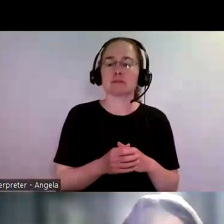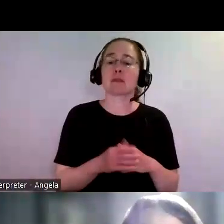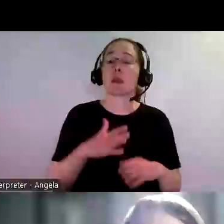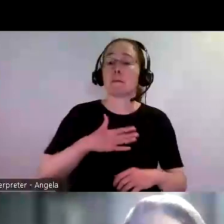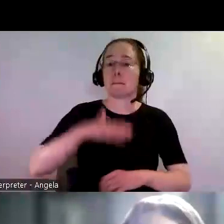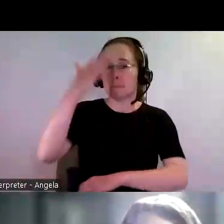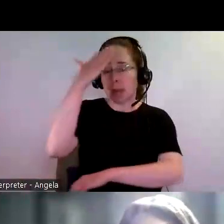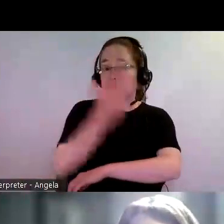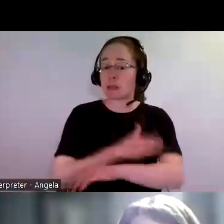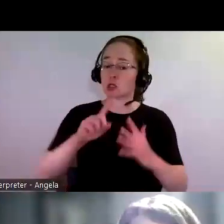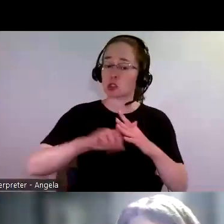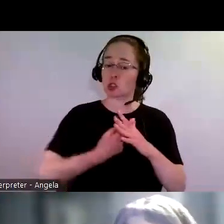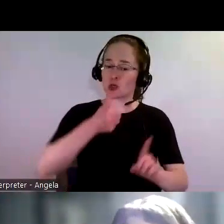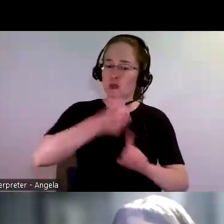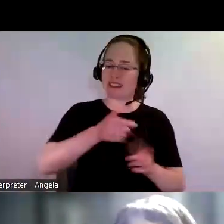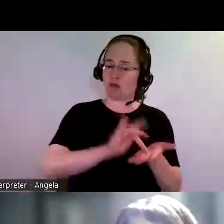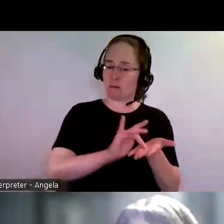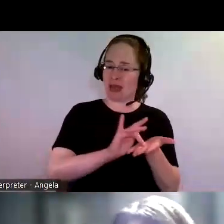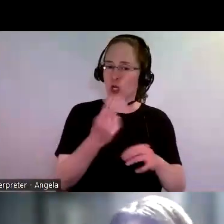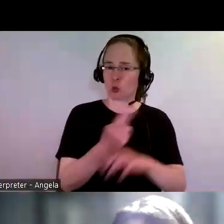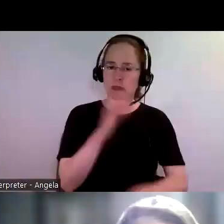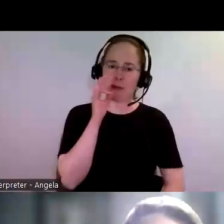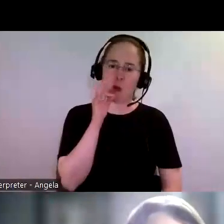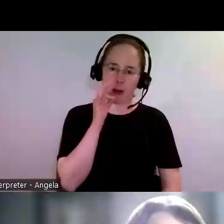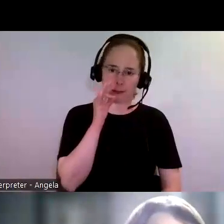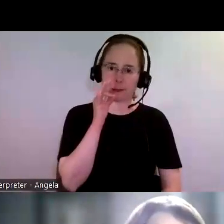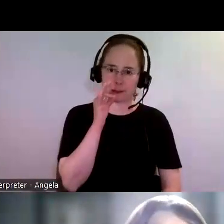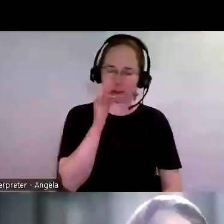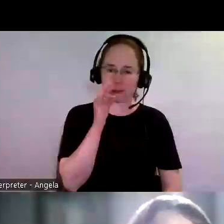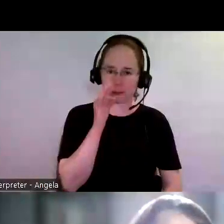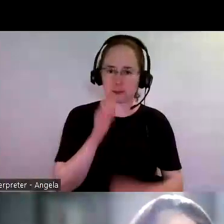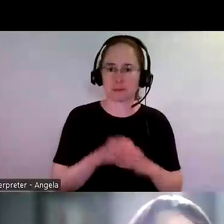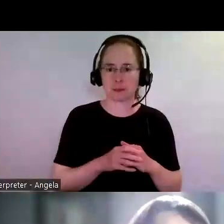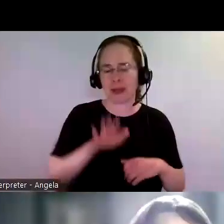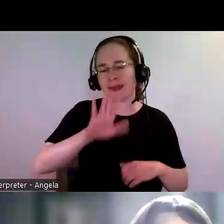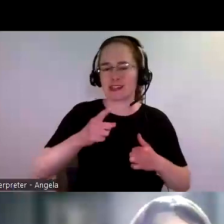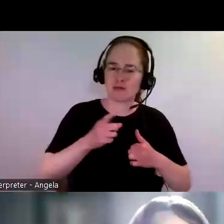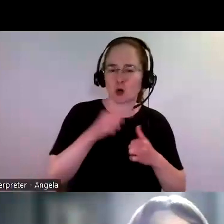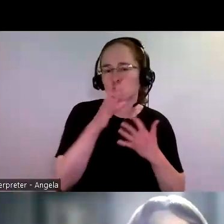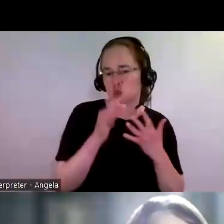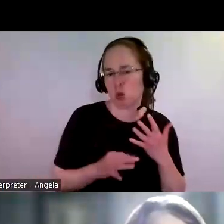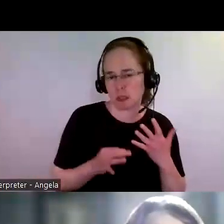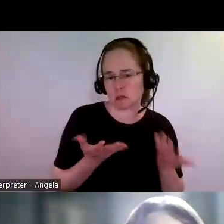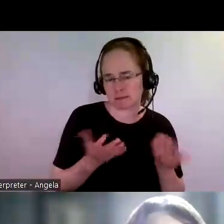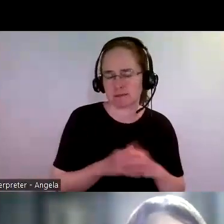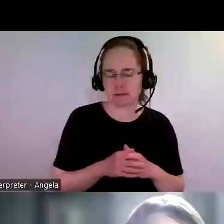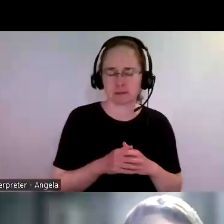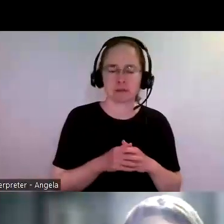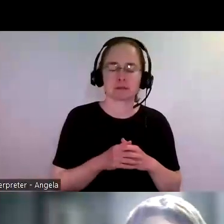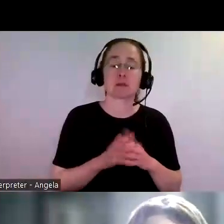started to self-medicate with using marijuana. That was his first choice. And then